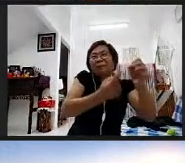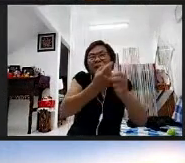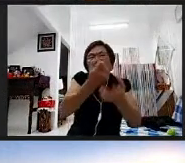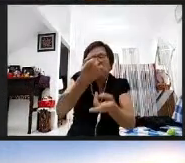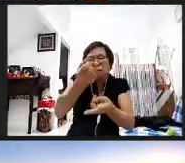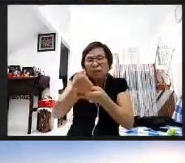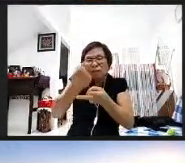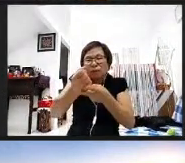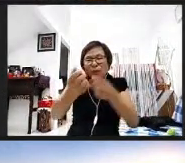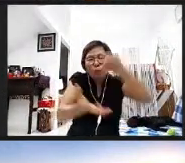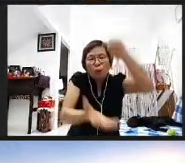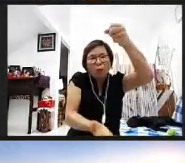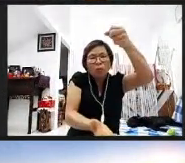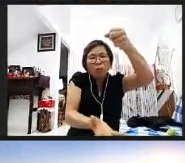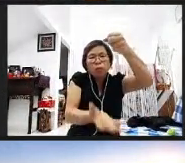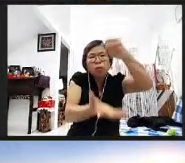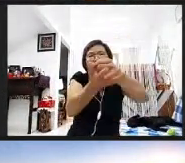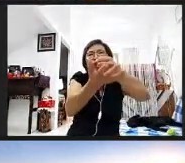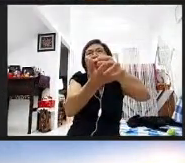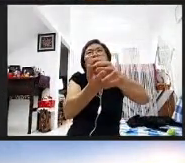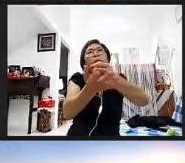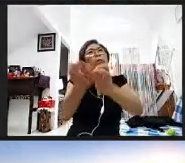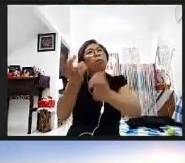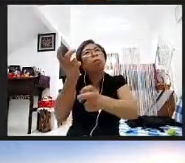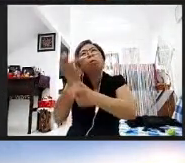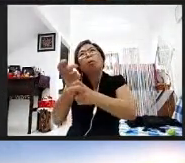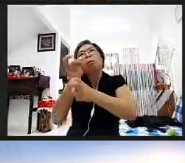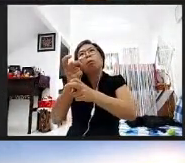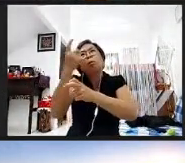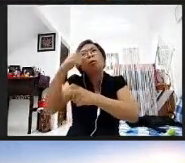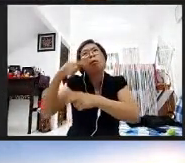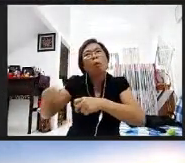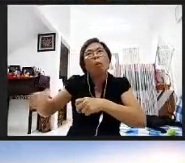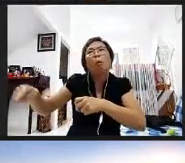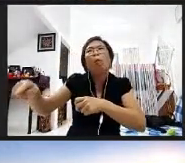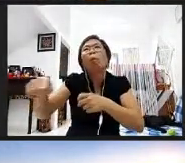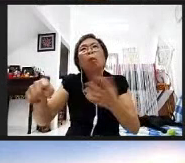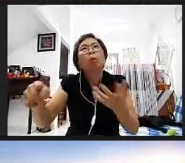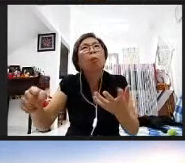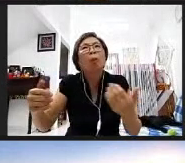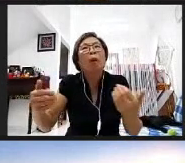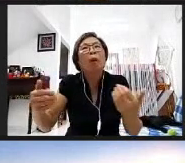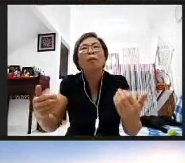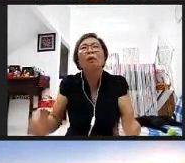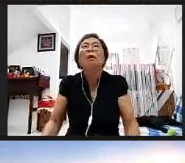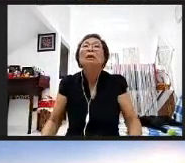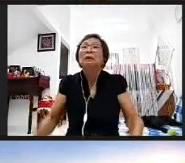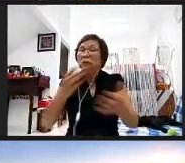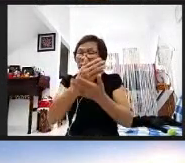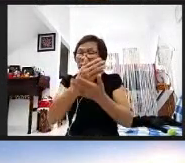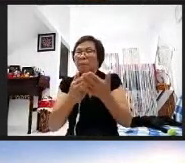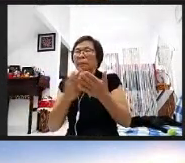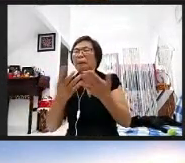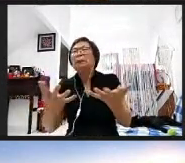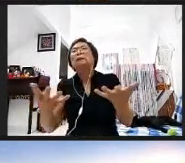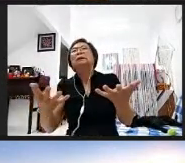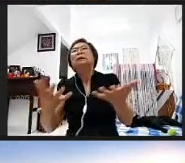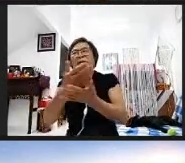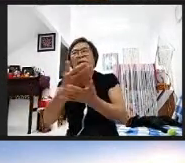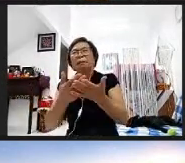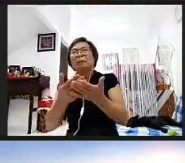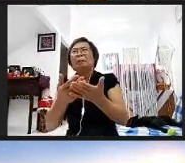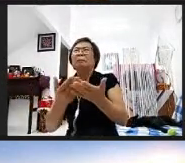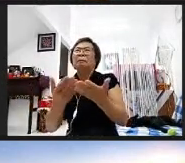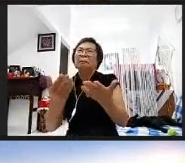up. It was a real challenge for them, right? And some people resorted to just buying